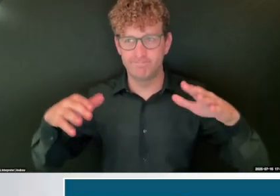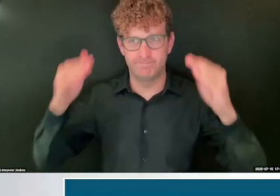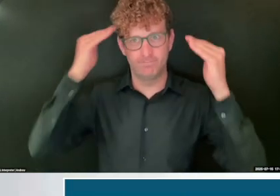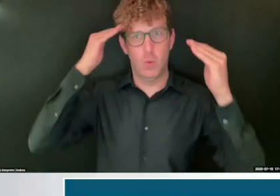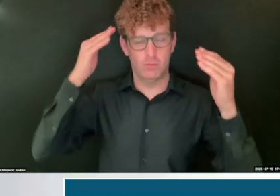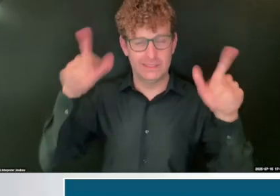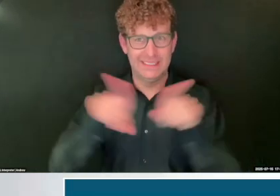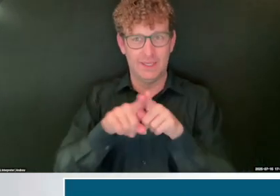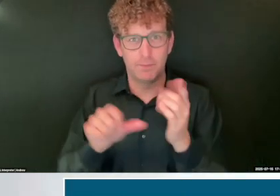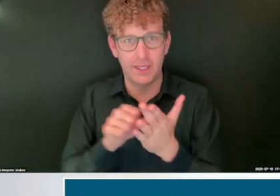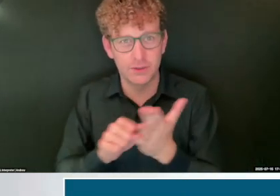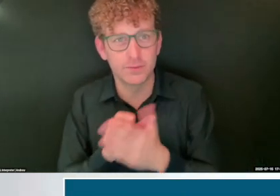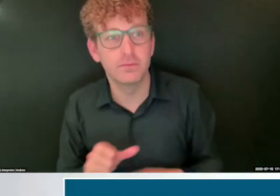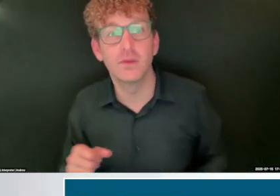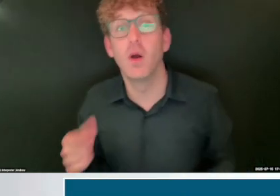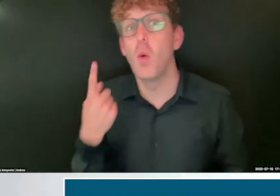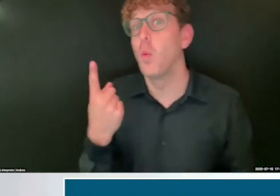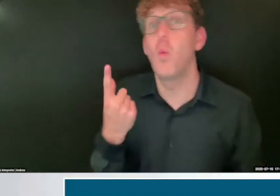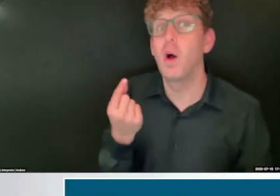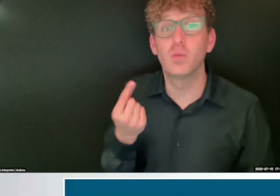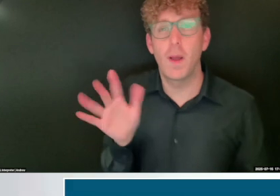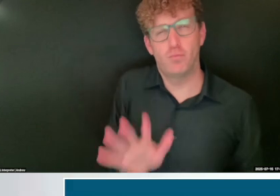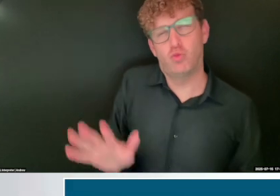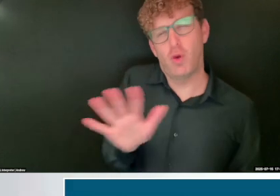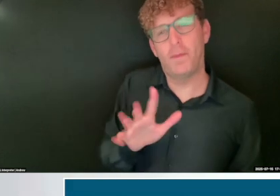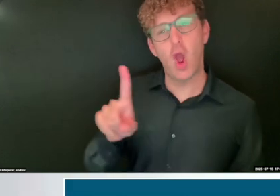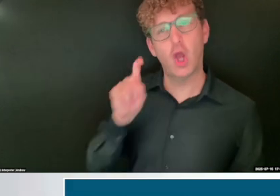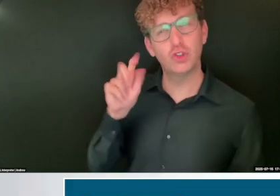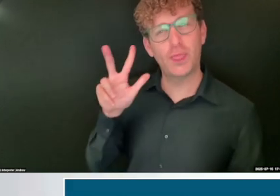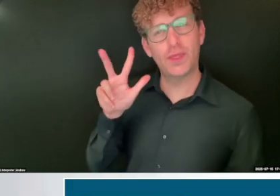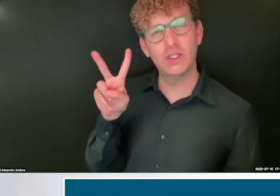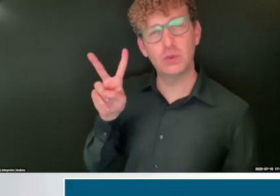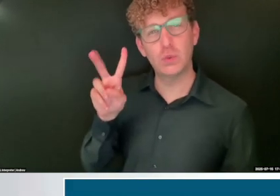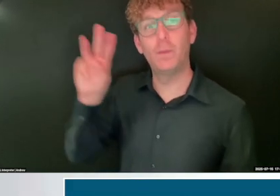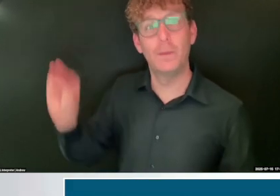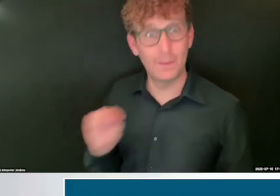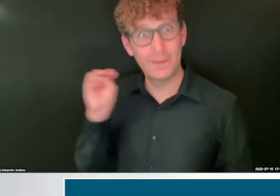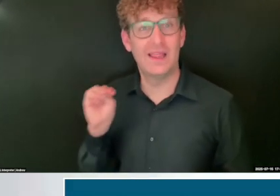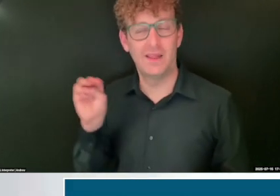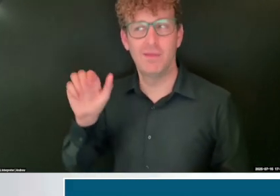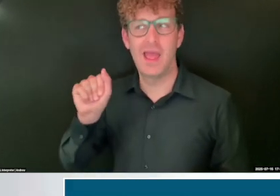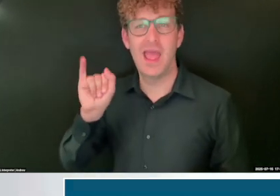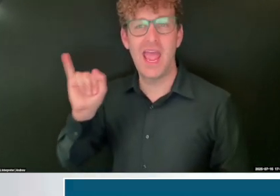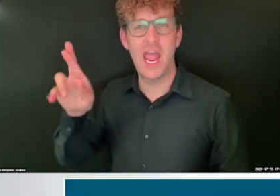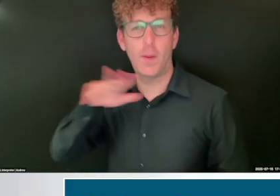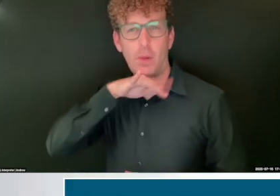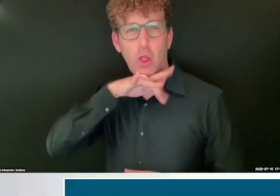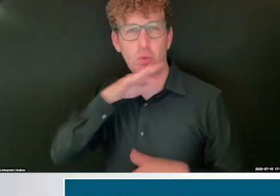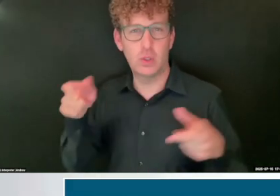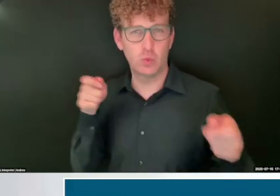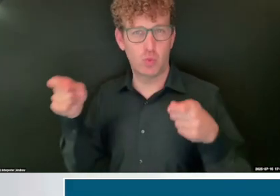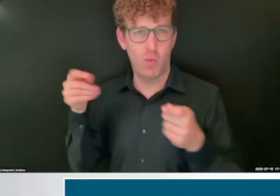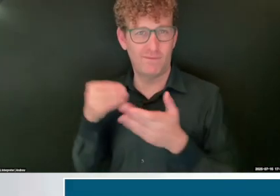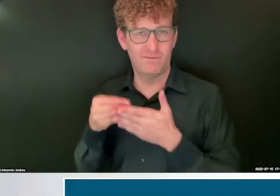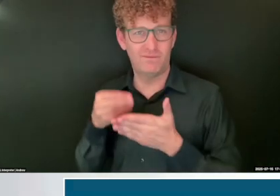approximately $132 million from the Air Pollution Control Fund for the Hino settlement, which is for the Clean Truck and